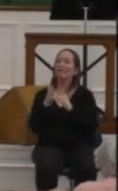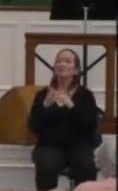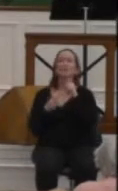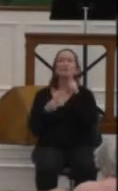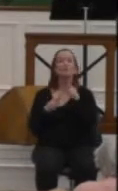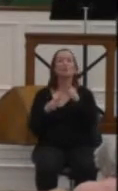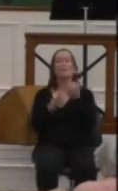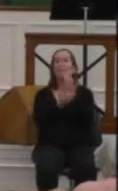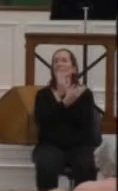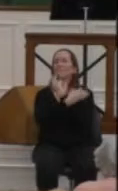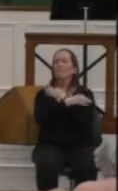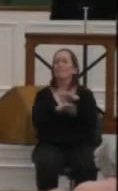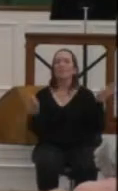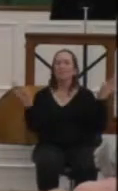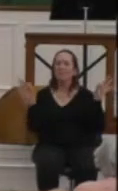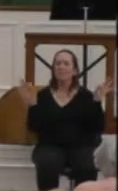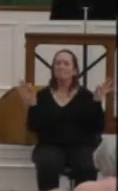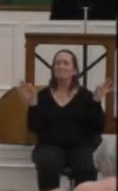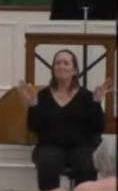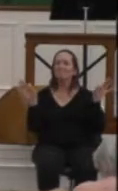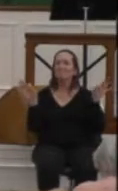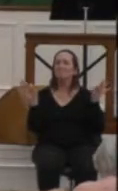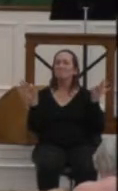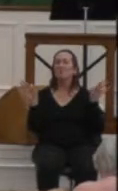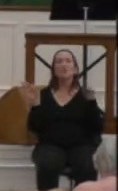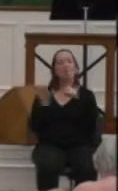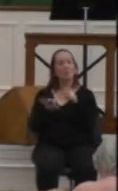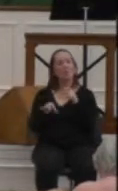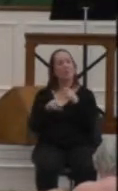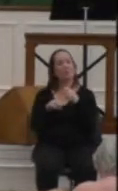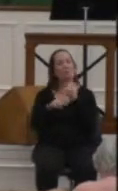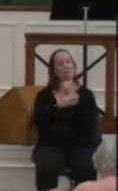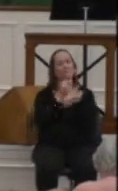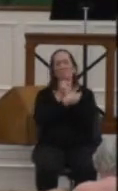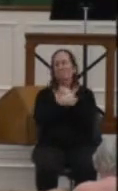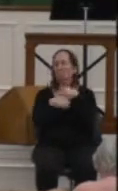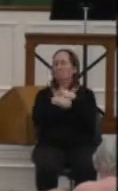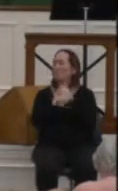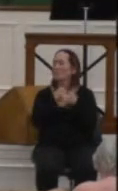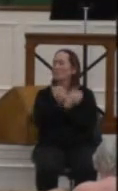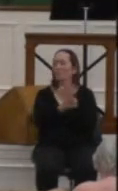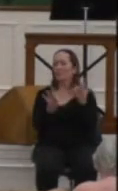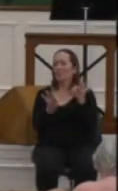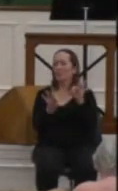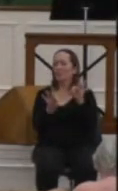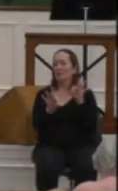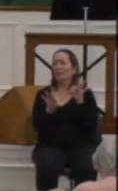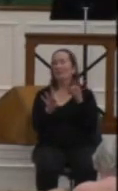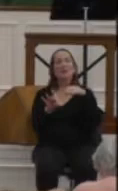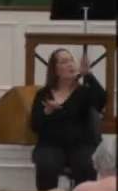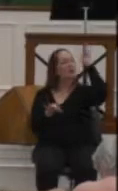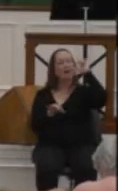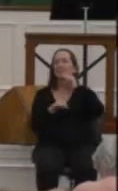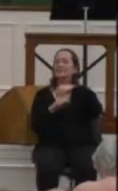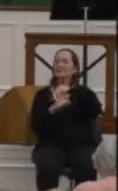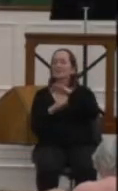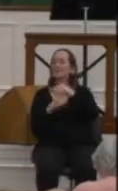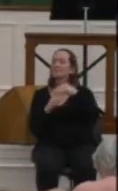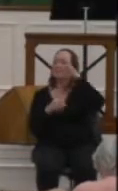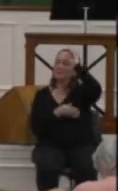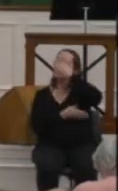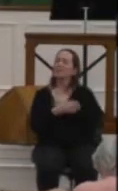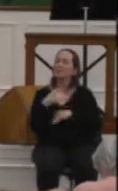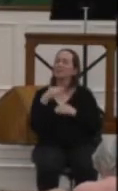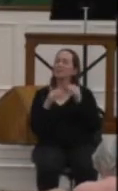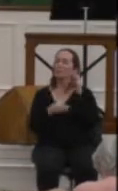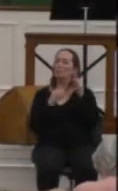free. You are made free. For God did not send the Son into the world to judge the